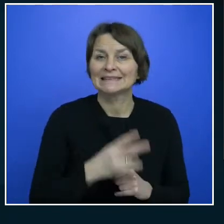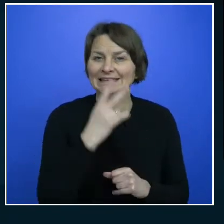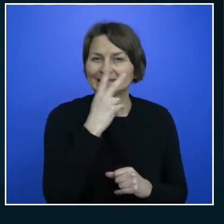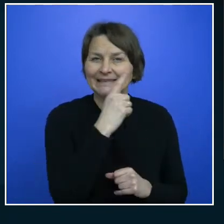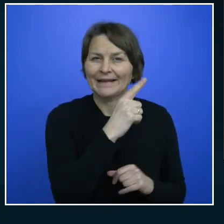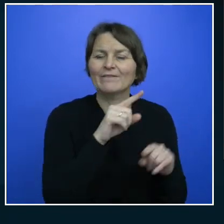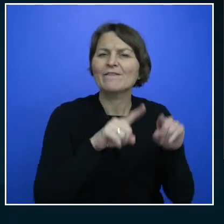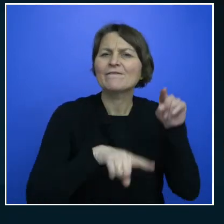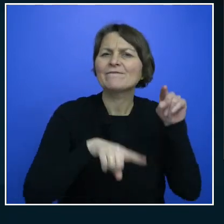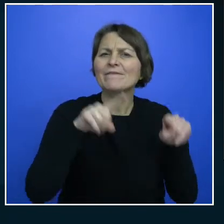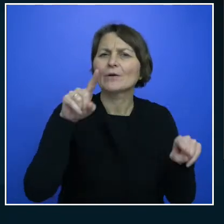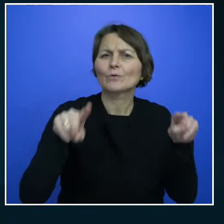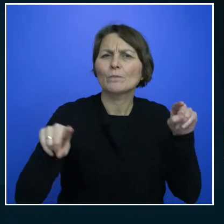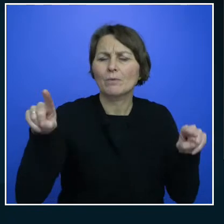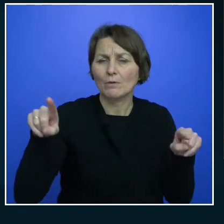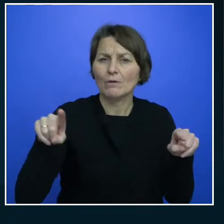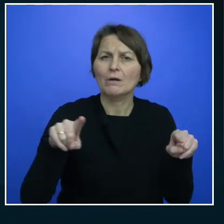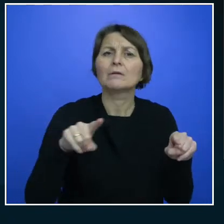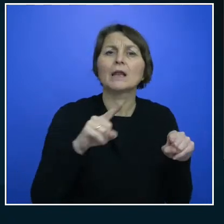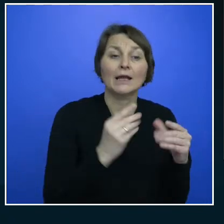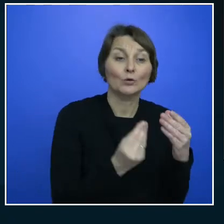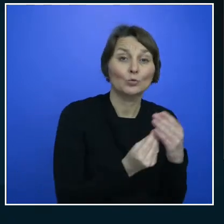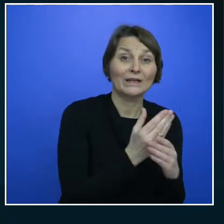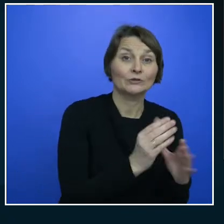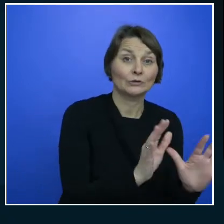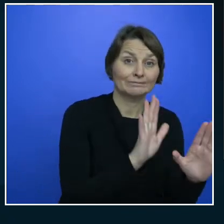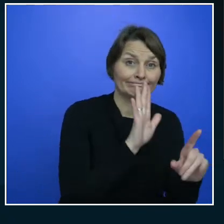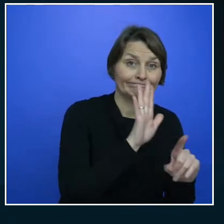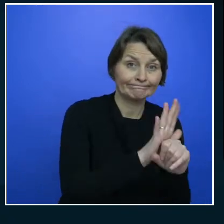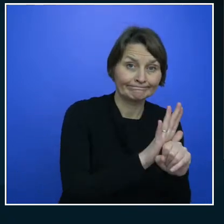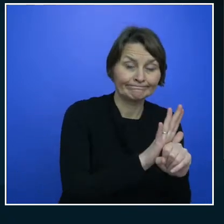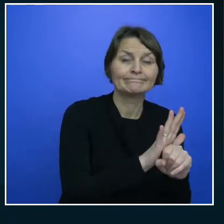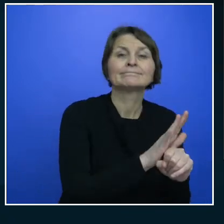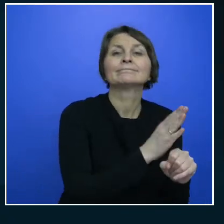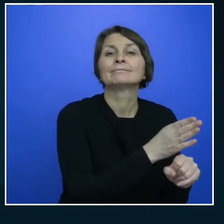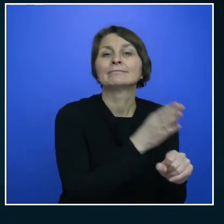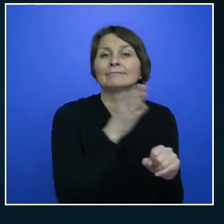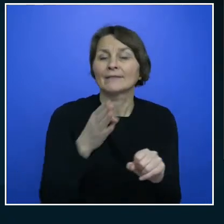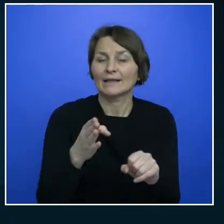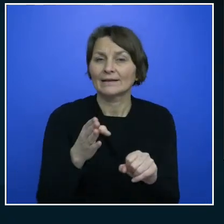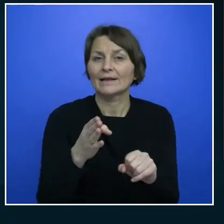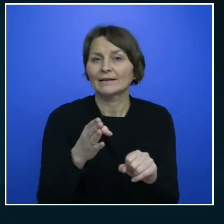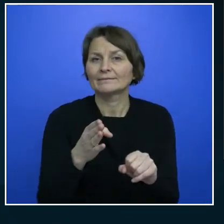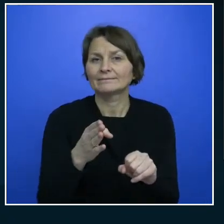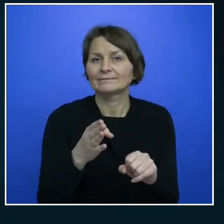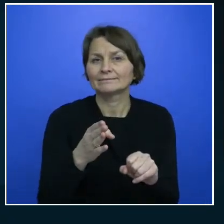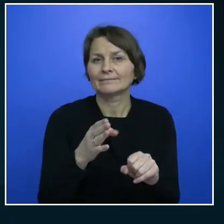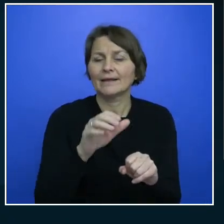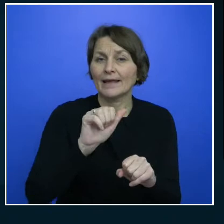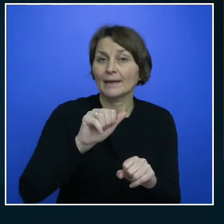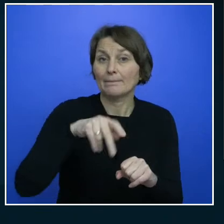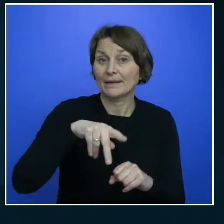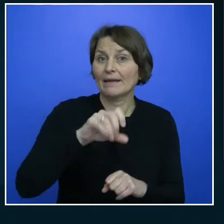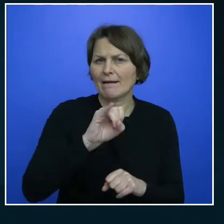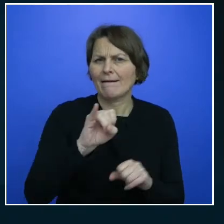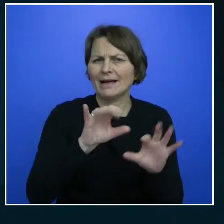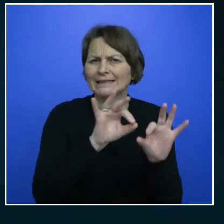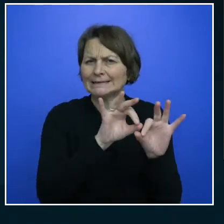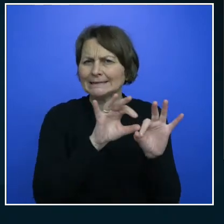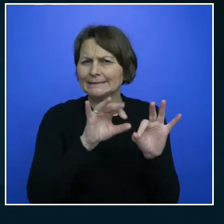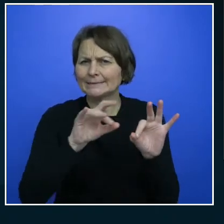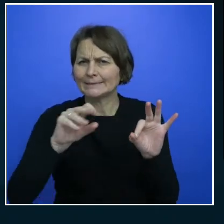so the resource type, as well as the API version into a single string, which was already different strings in the